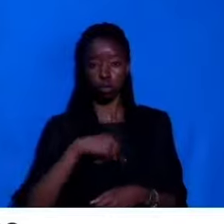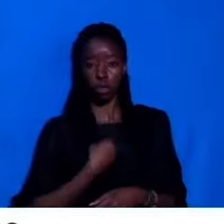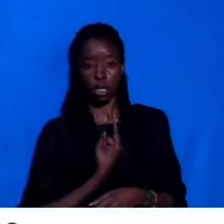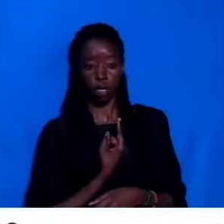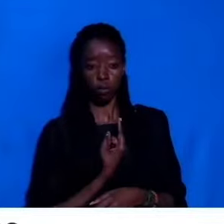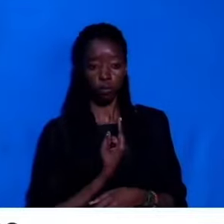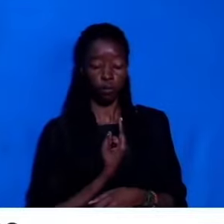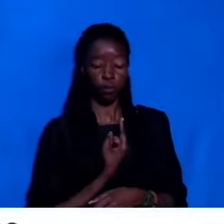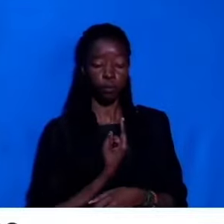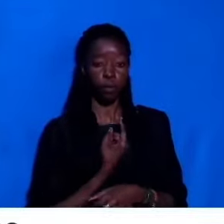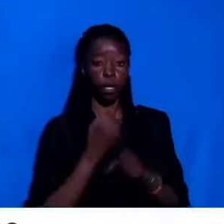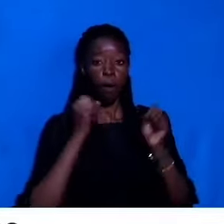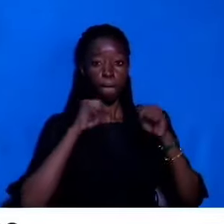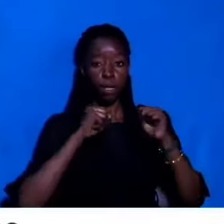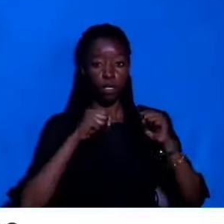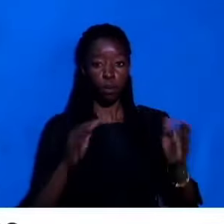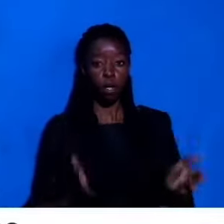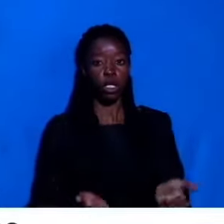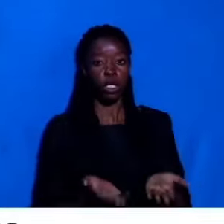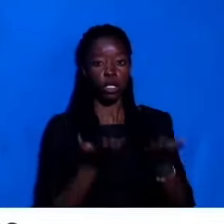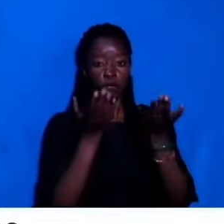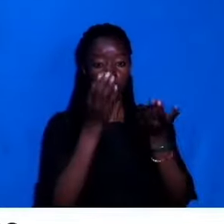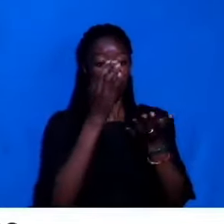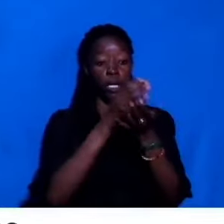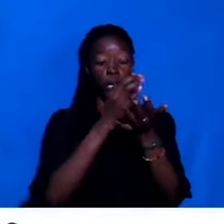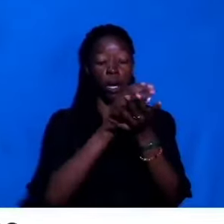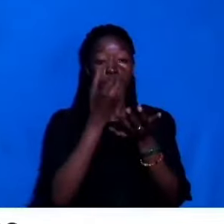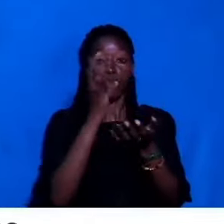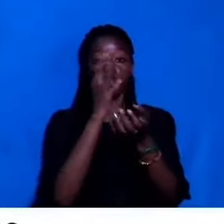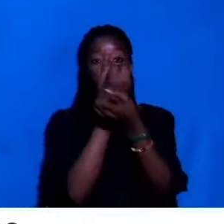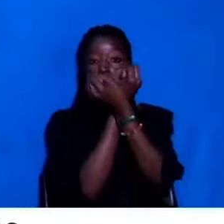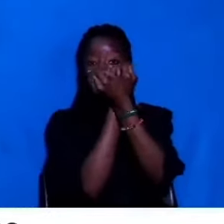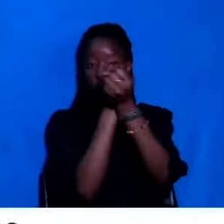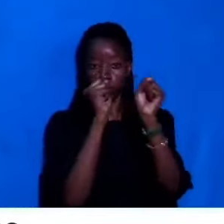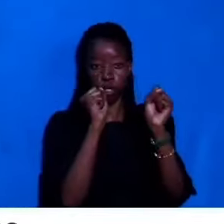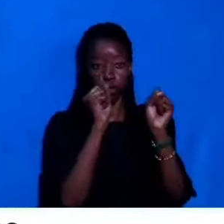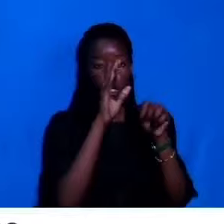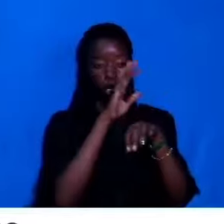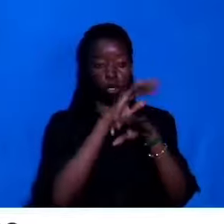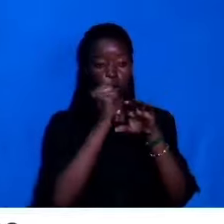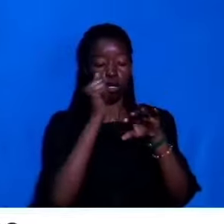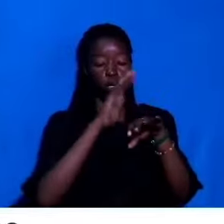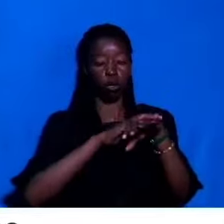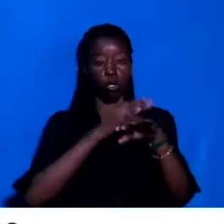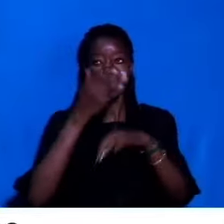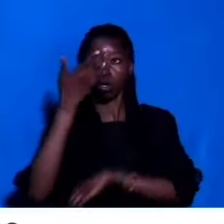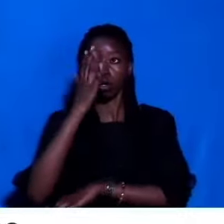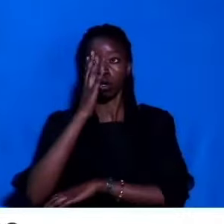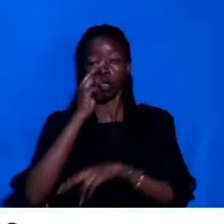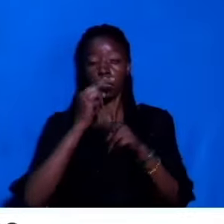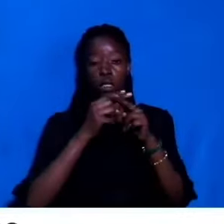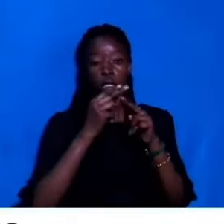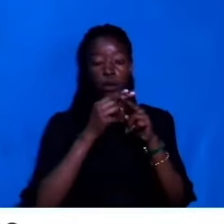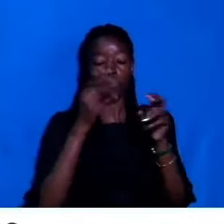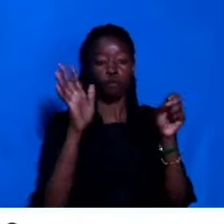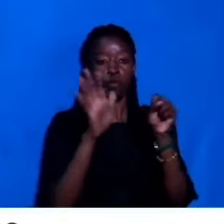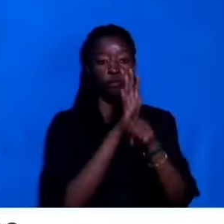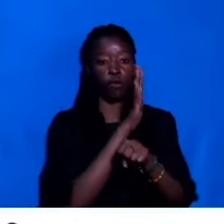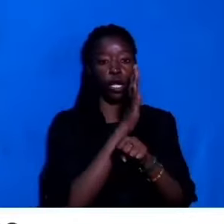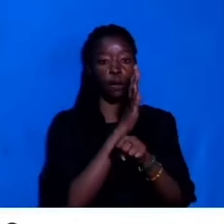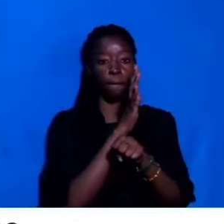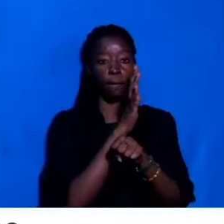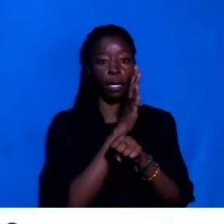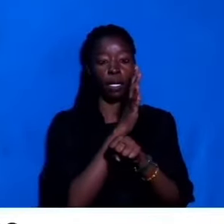"I will lift up the cup of salvation and call on the name of the Lord. I will fulfill my vows to the Lord